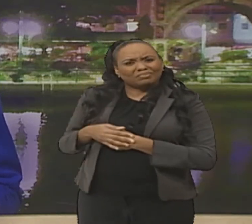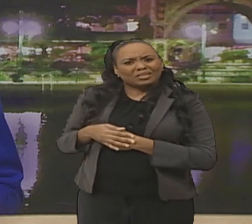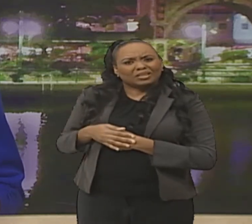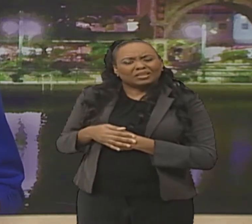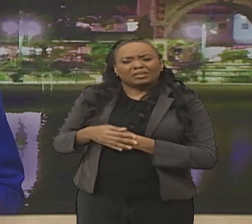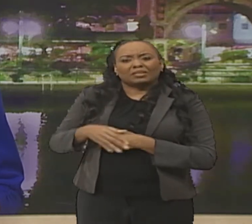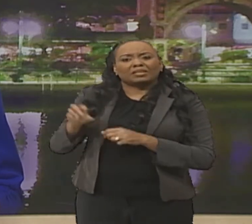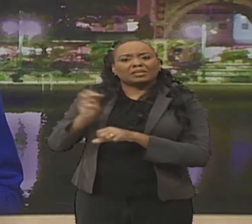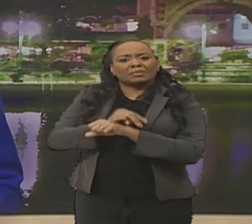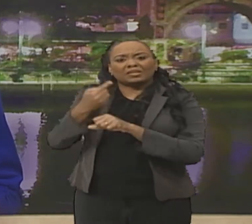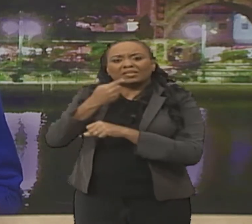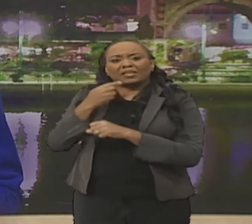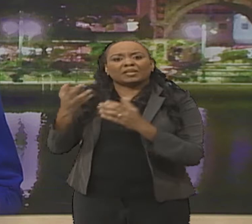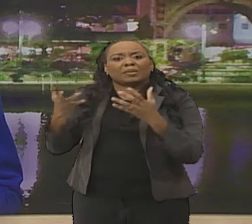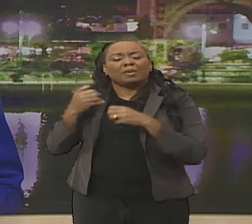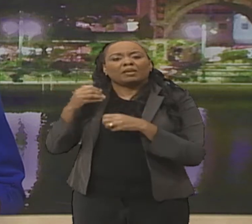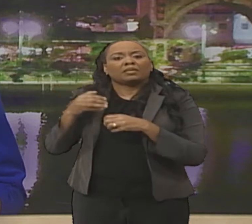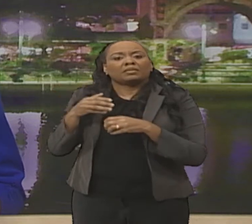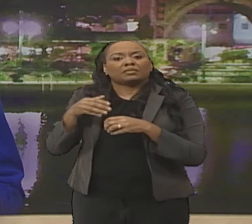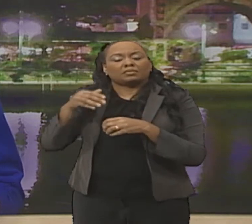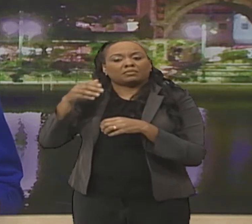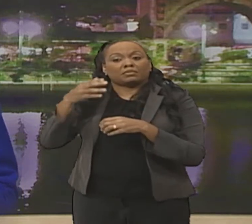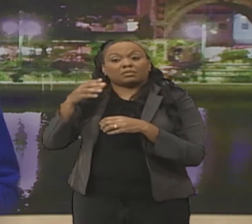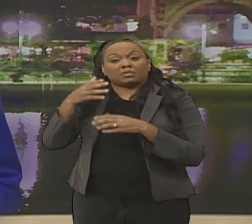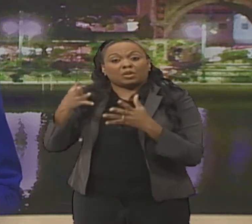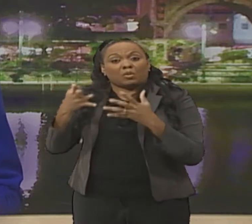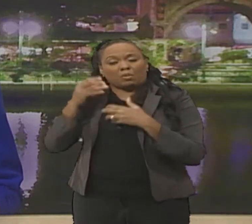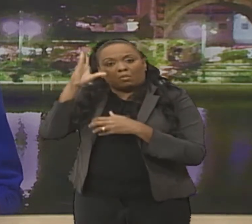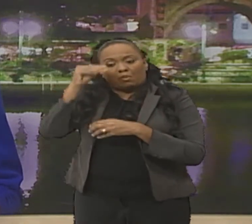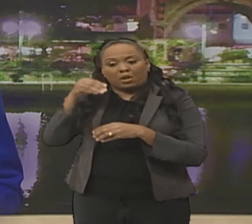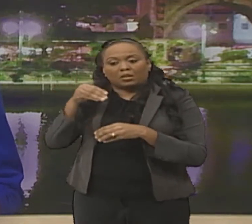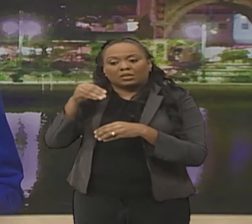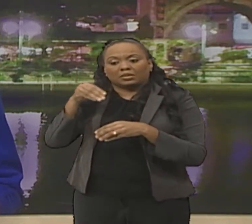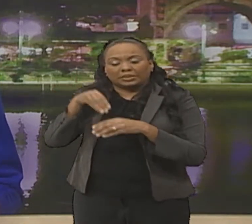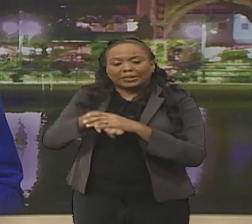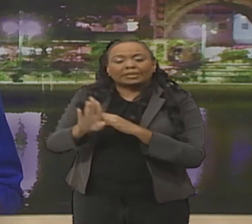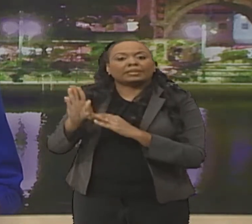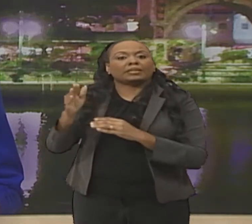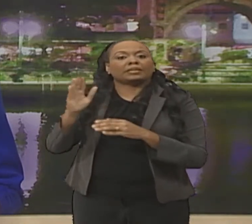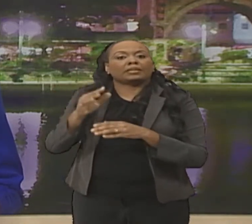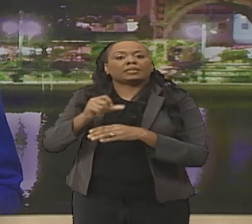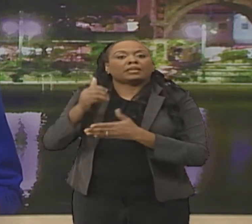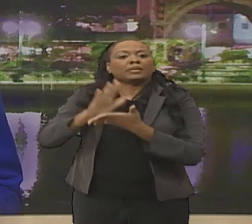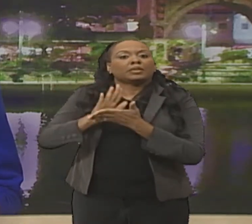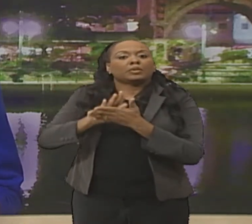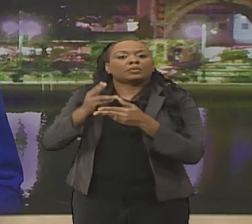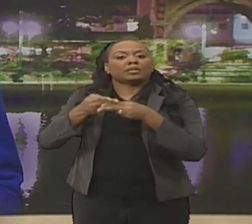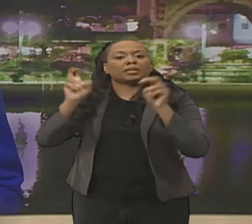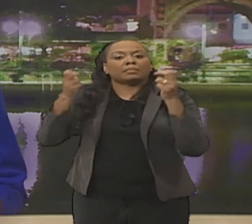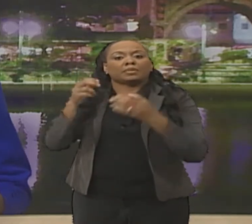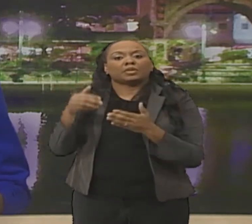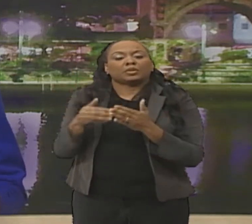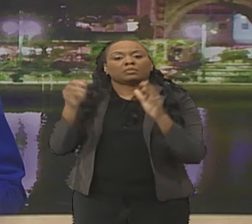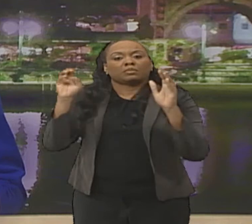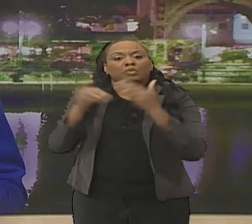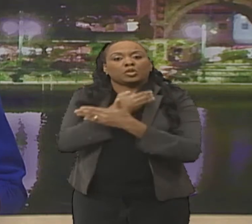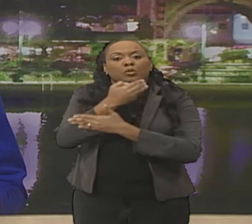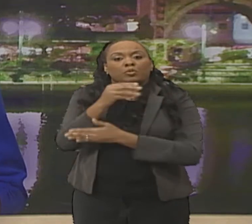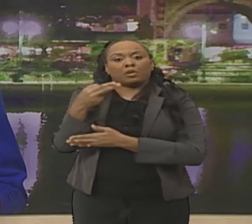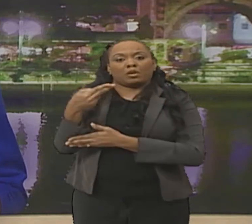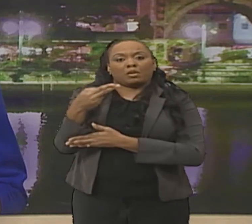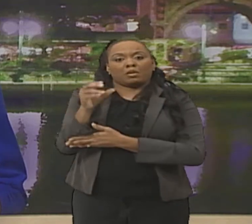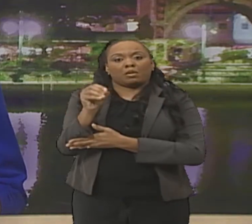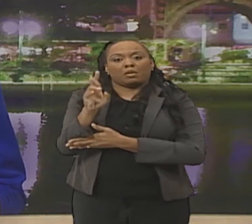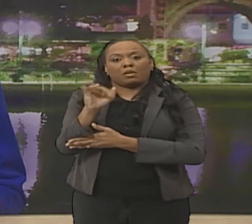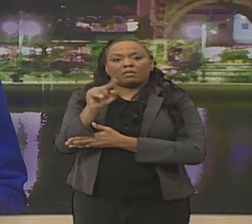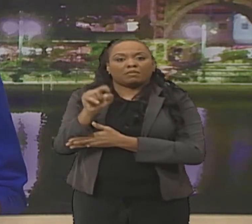boy in the New Horizon Academy. He's written to the Ministry of Education as well as the Prime Minister's office, and he's willing to take